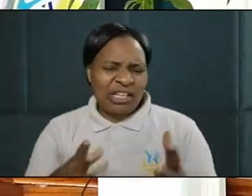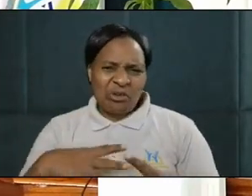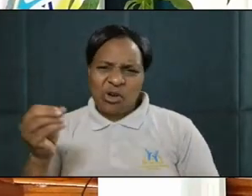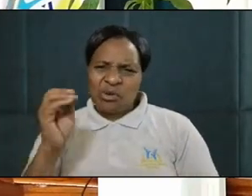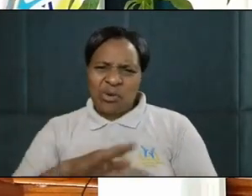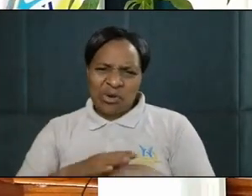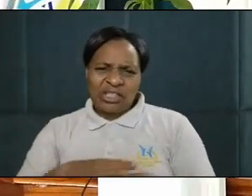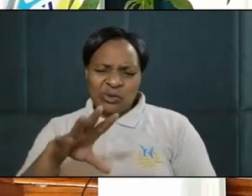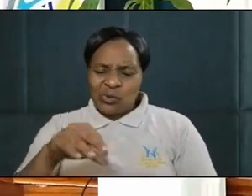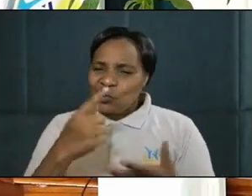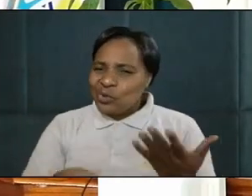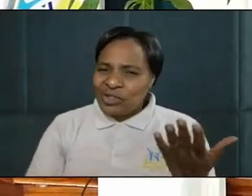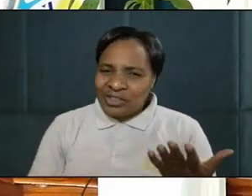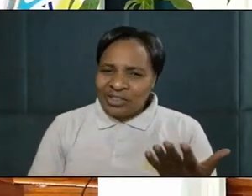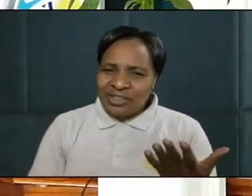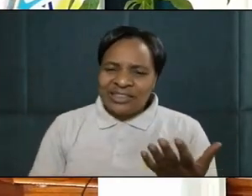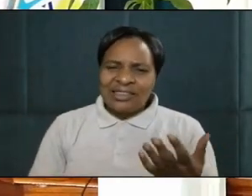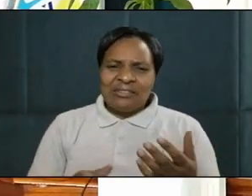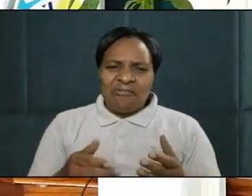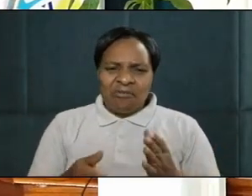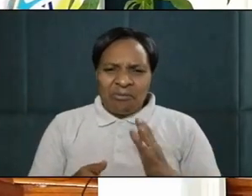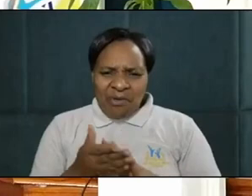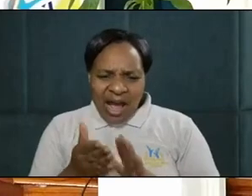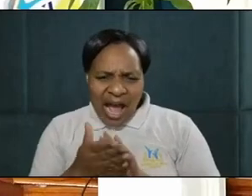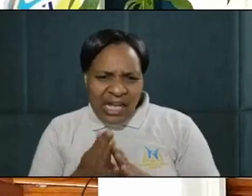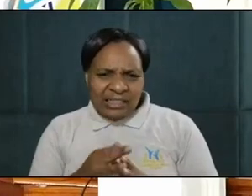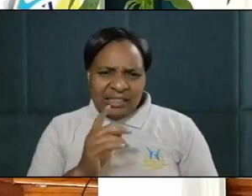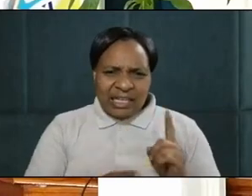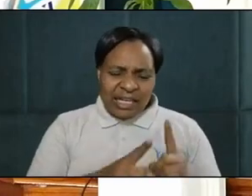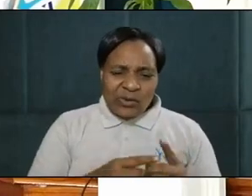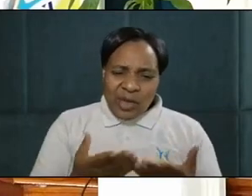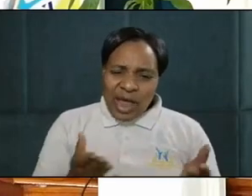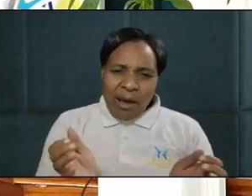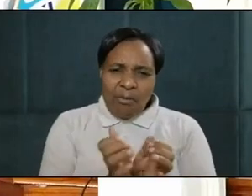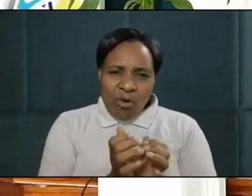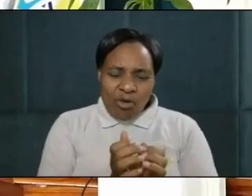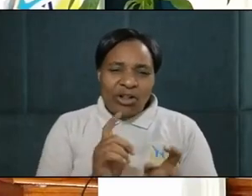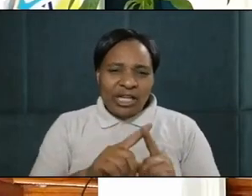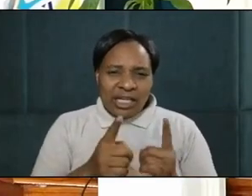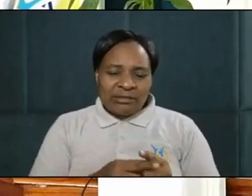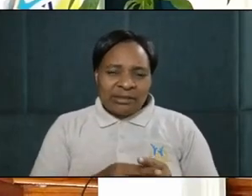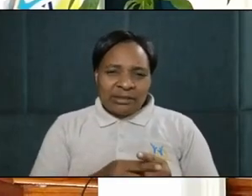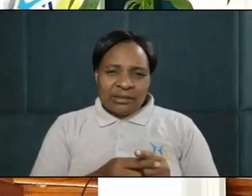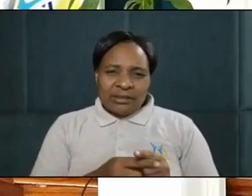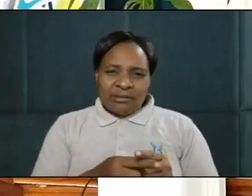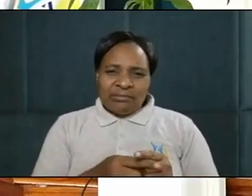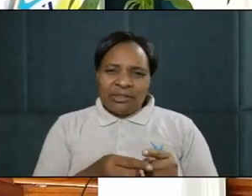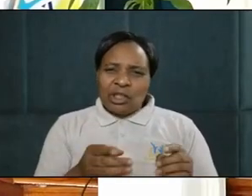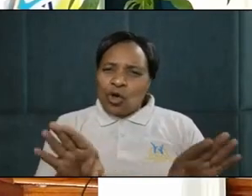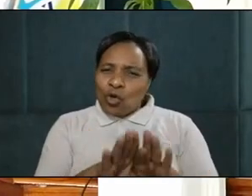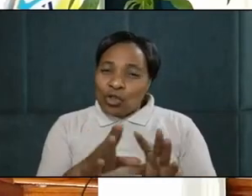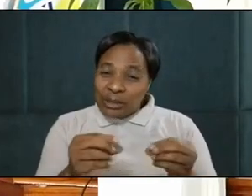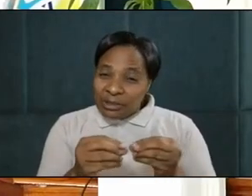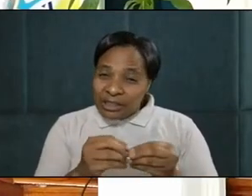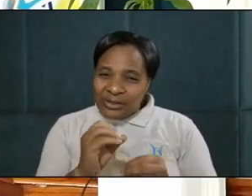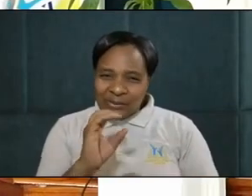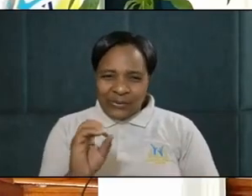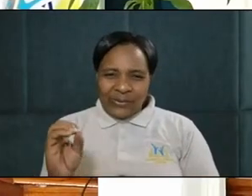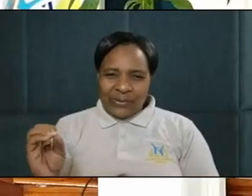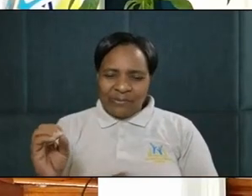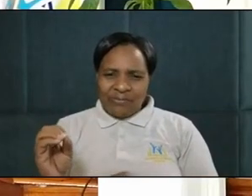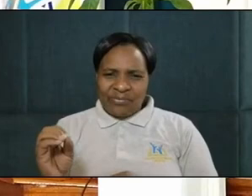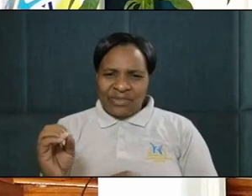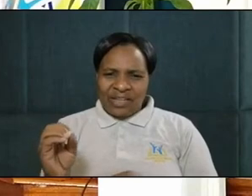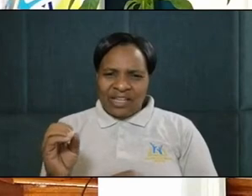do we do? Took chariots, ran very fast to where Paul was, and he joined the beating, isn't it? No. What does he do?